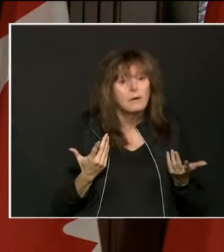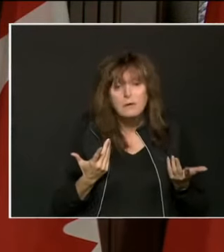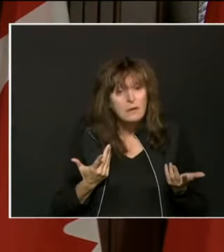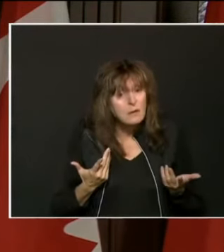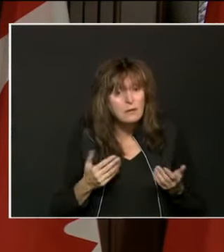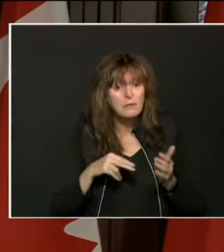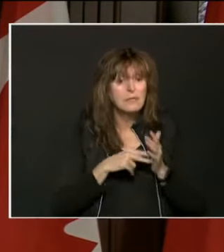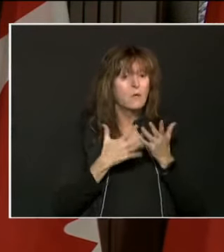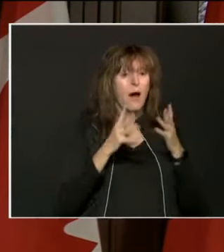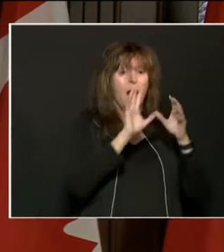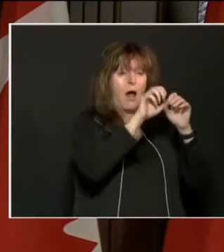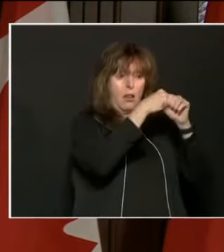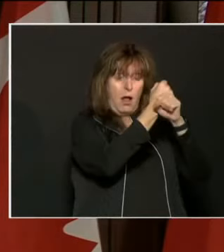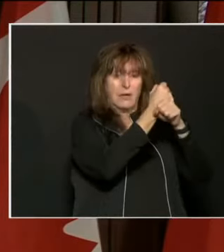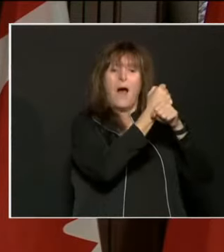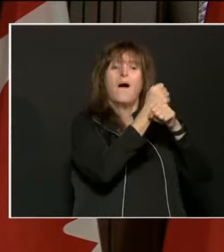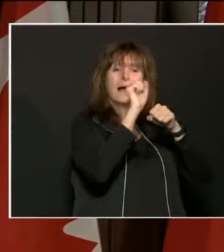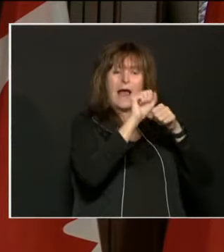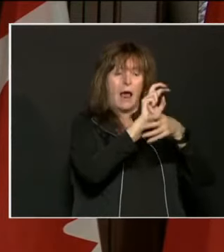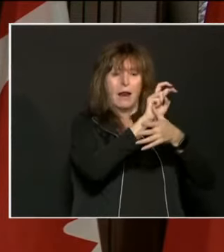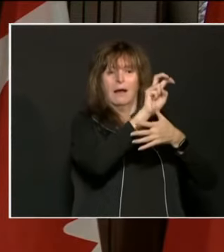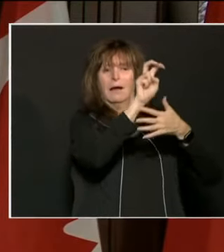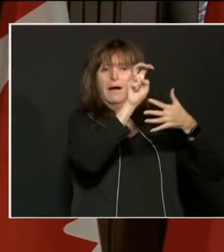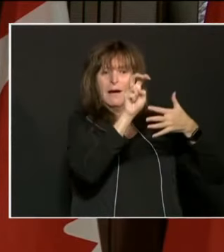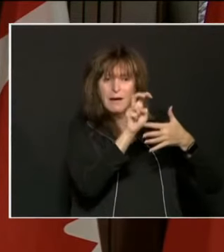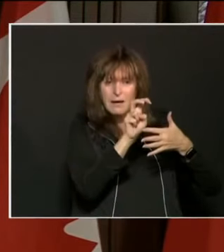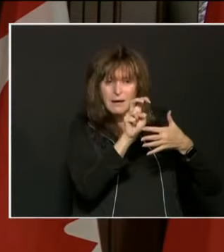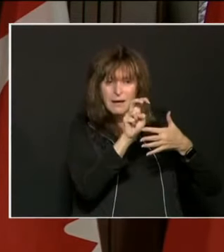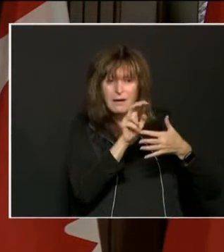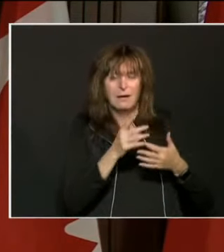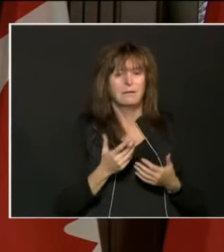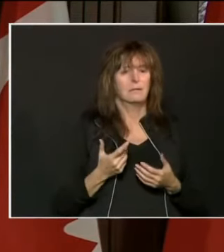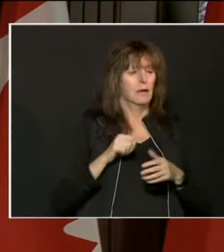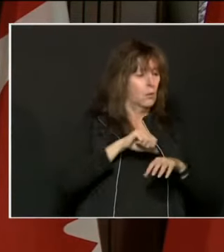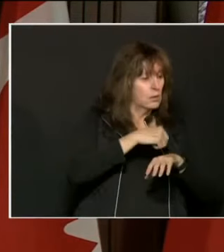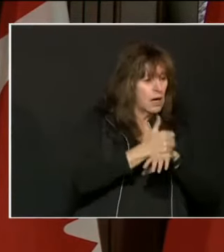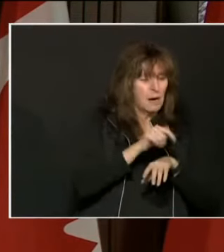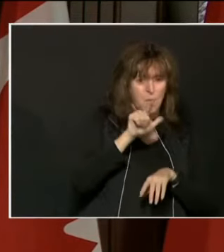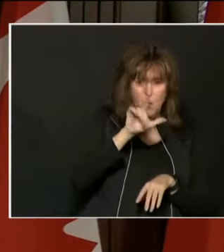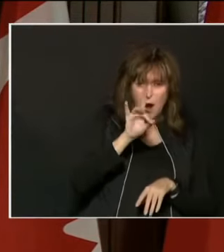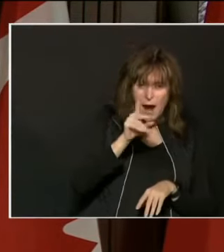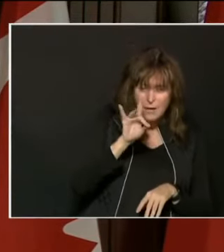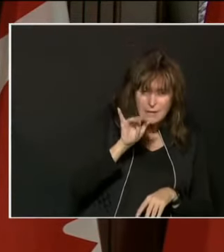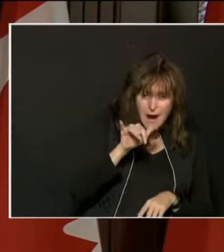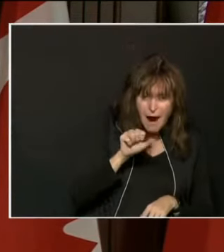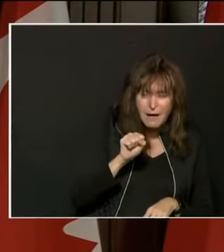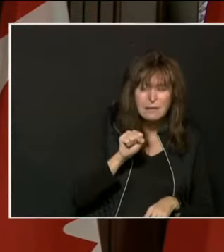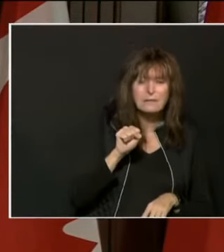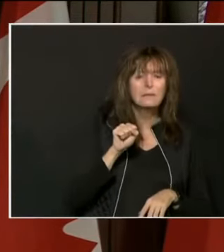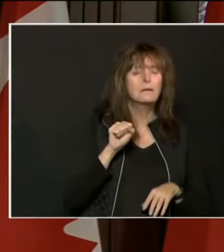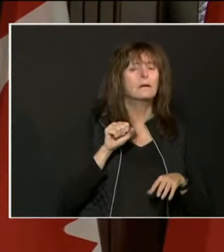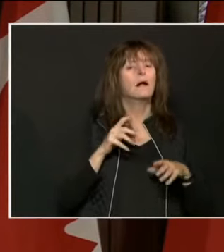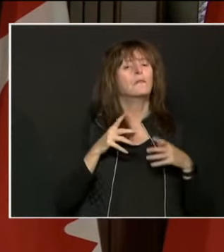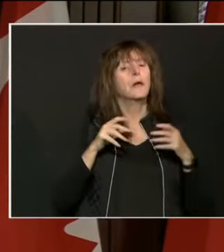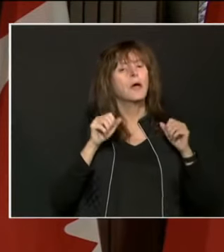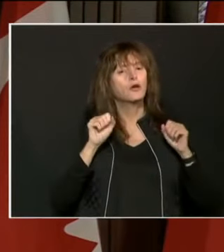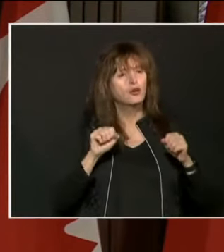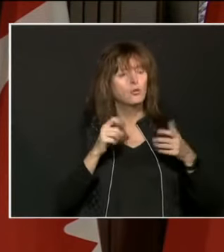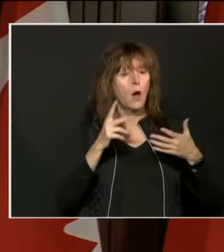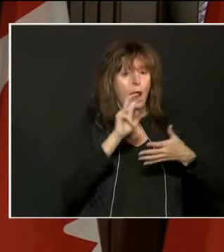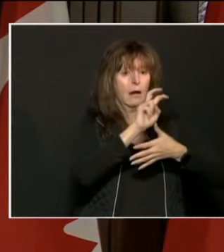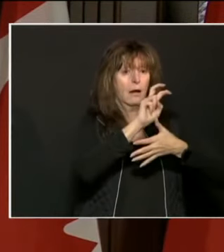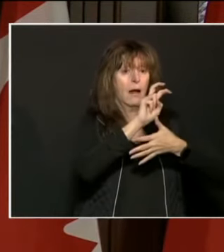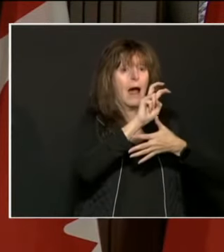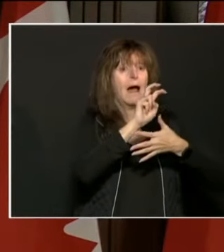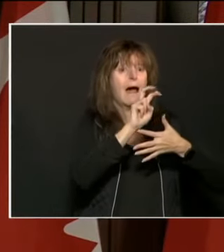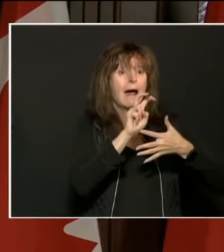zone with the 28 days we put originally into other zones, that would facilitate that process. So we're watching those numbers